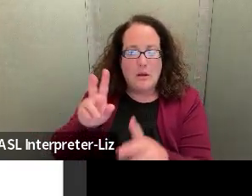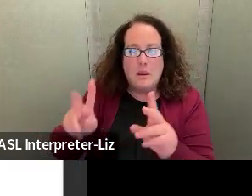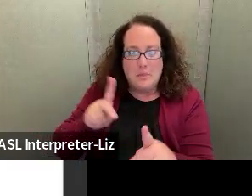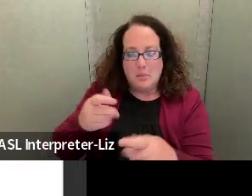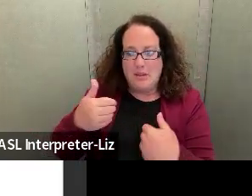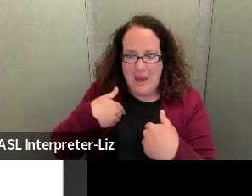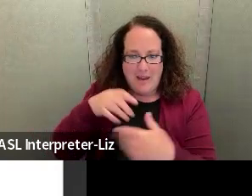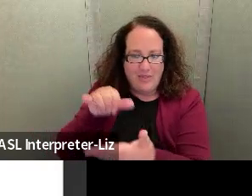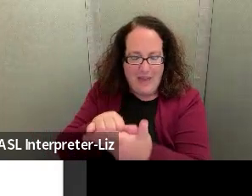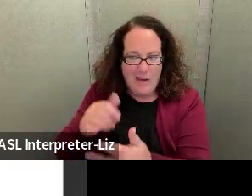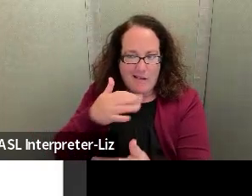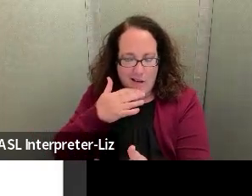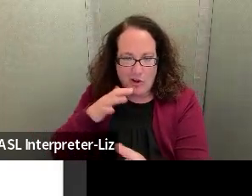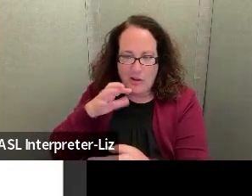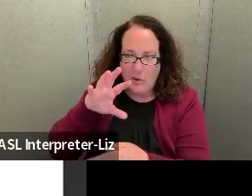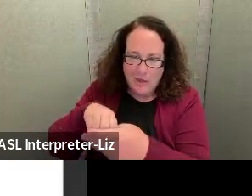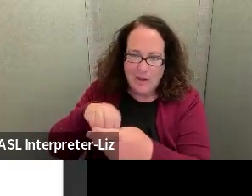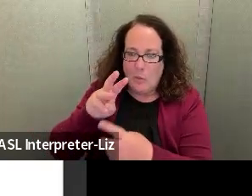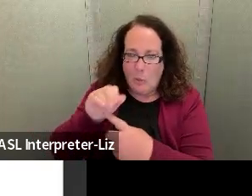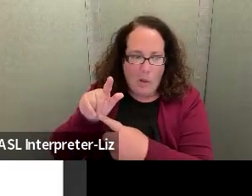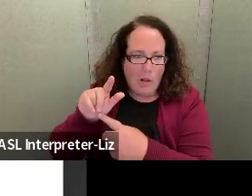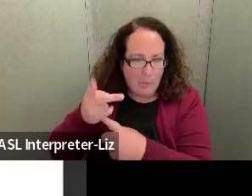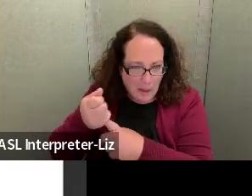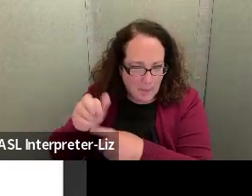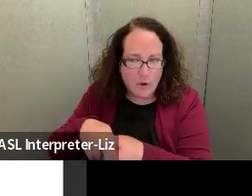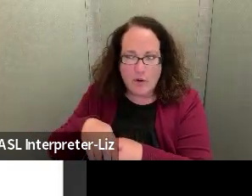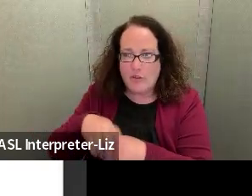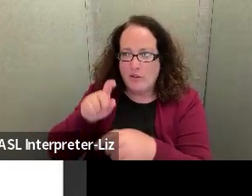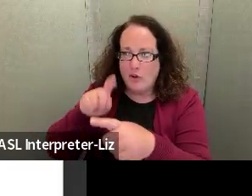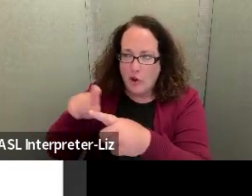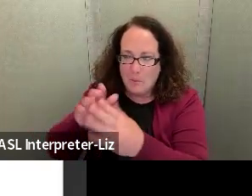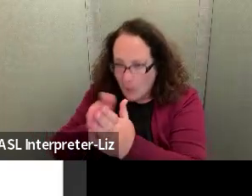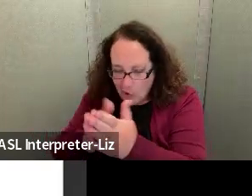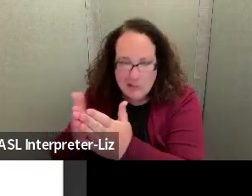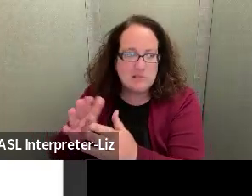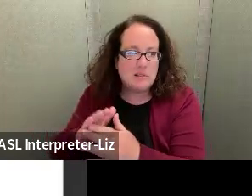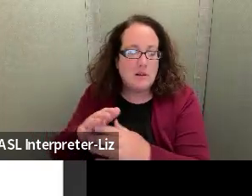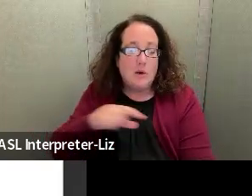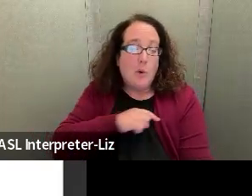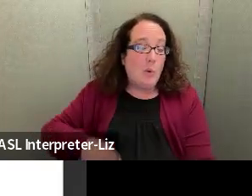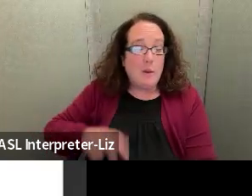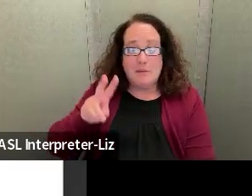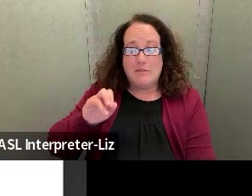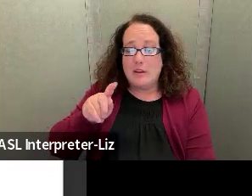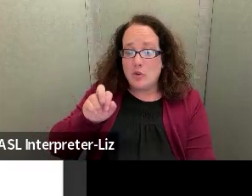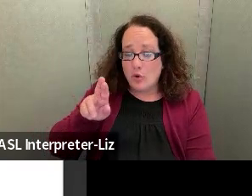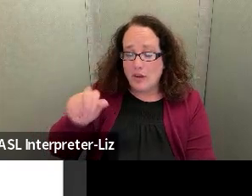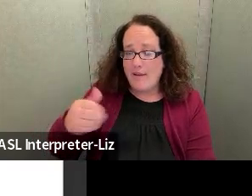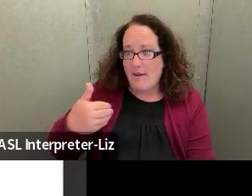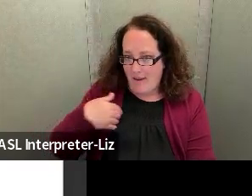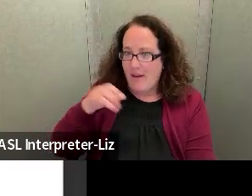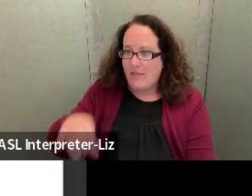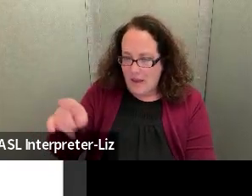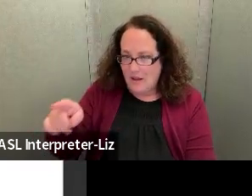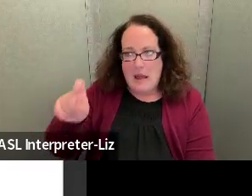it in their dresses, on wallpaper, and in books. It was everywhere. Queen Victoria had it in Windsor Palace